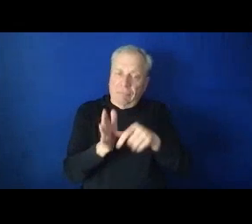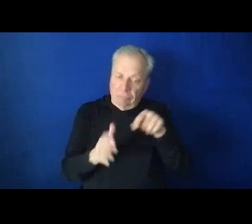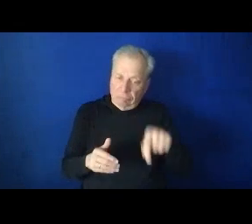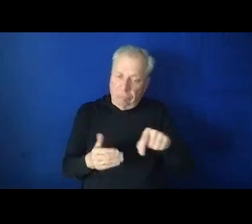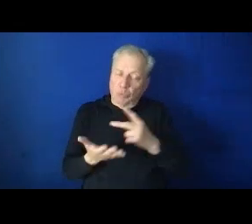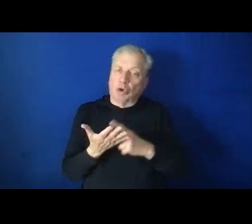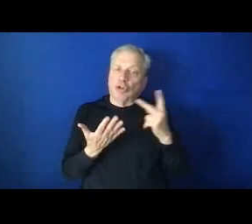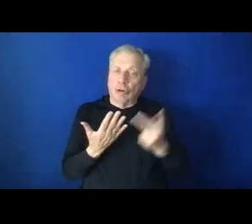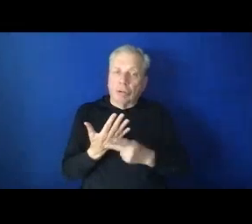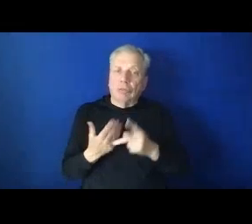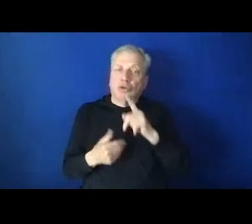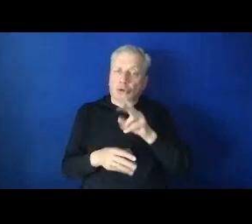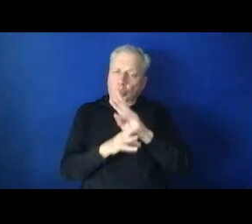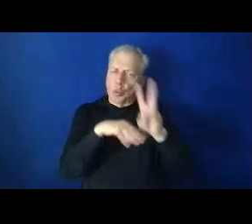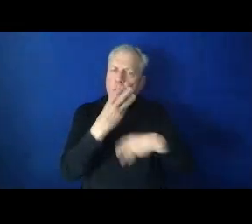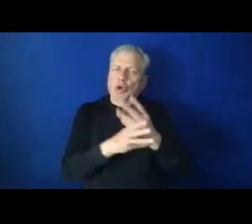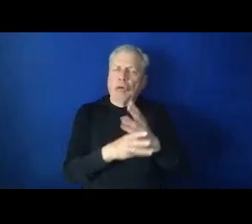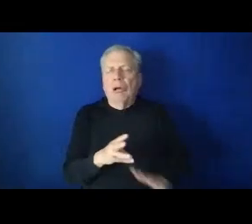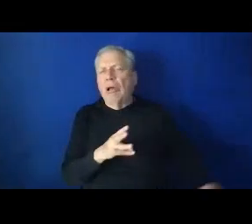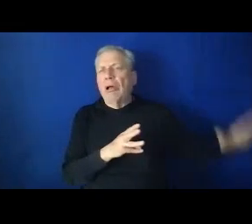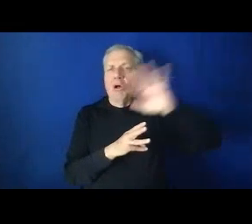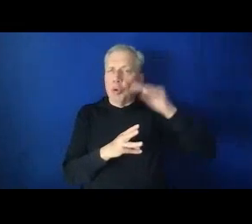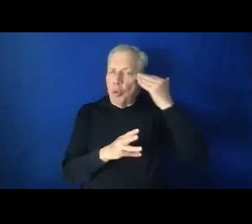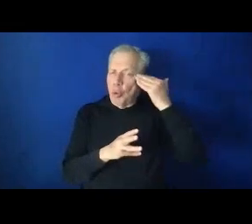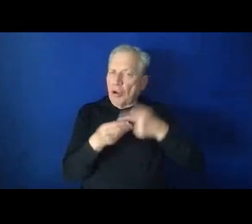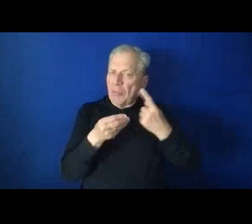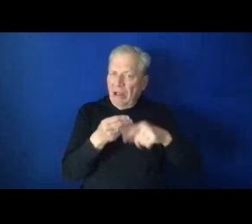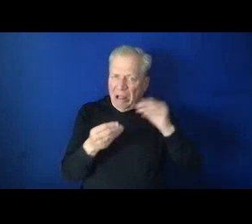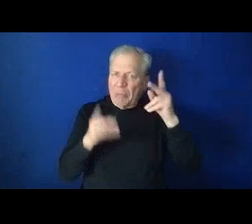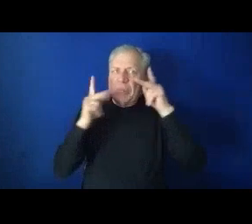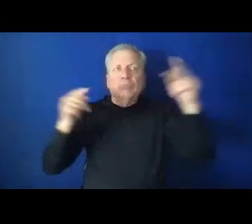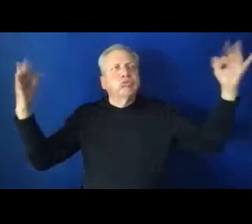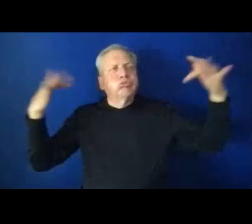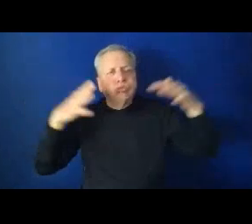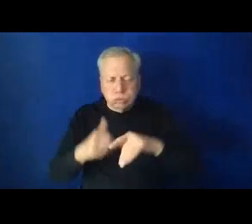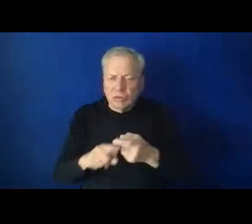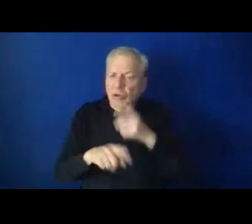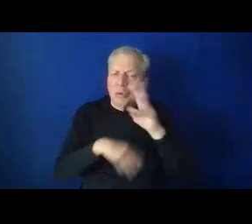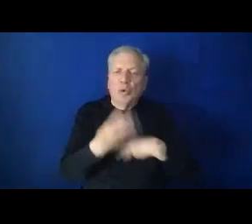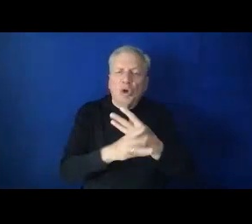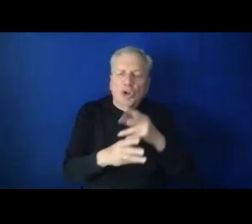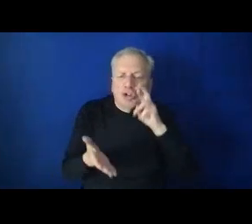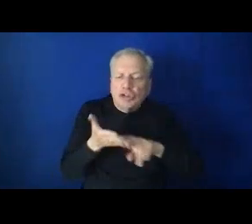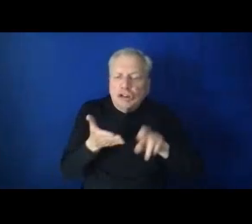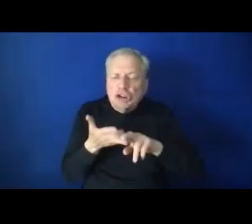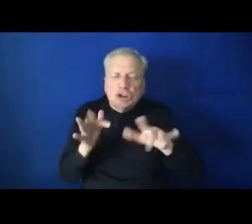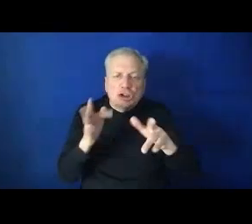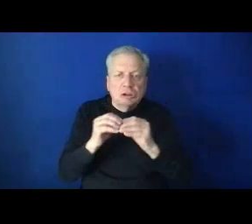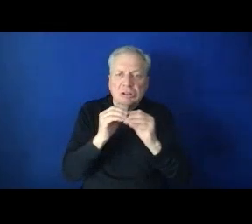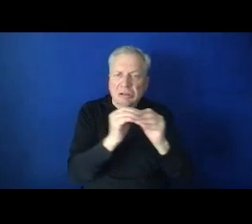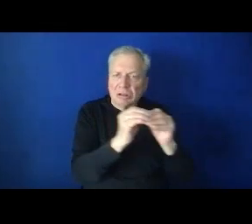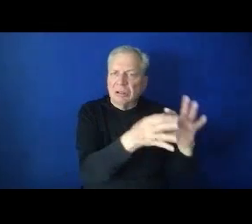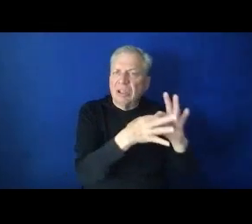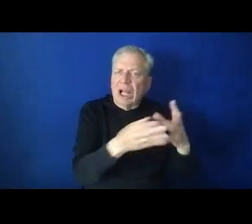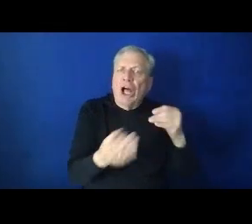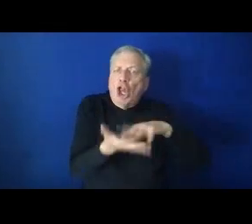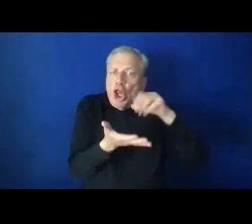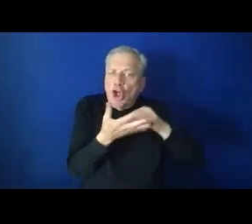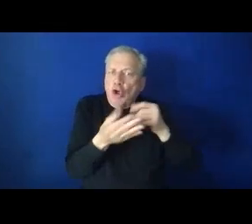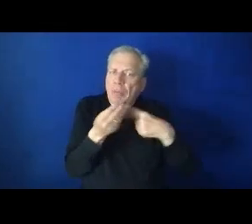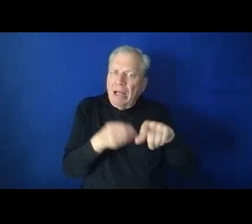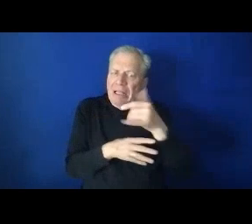is world-renowned, and we get researchers that come in from all over the world, and we get visitors that come in from all over the world that learn of the Yellowstone wolves